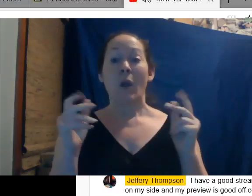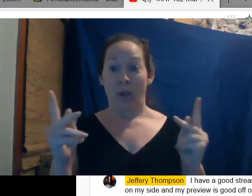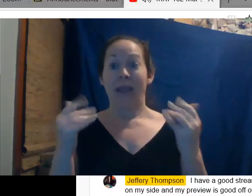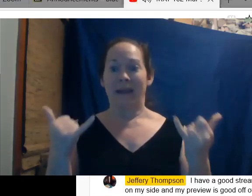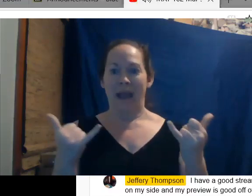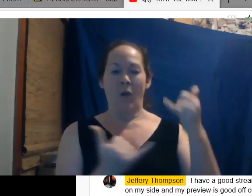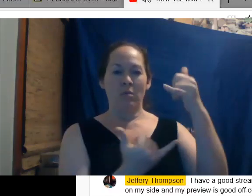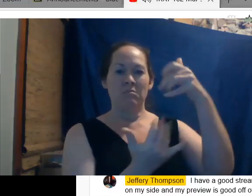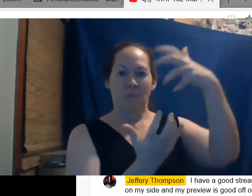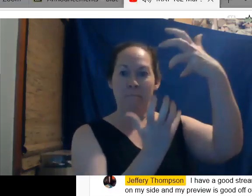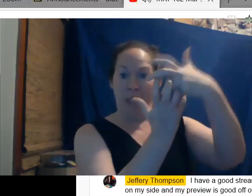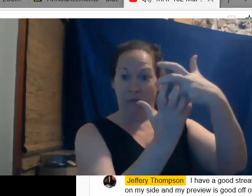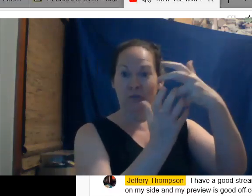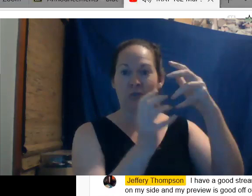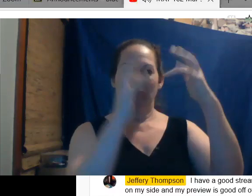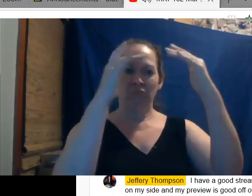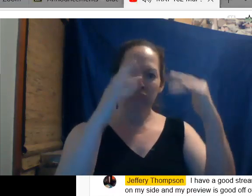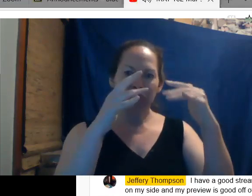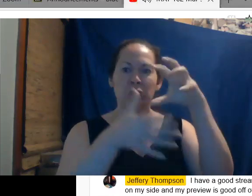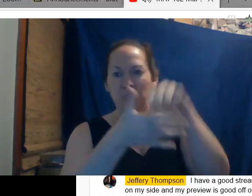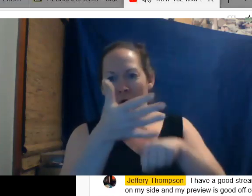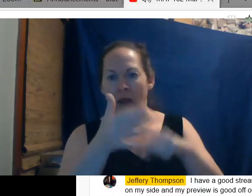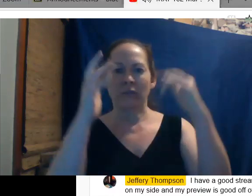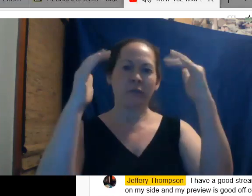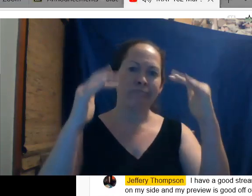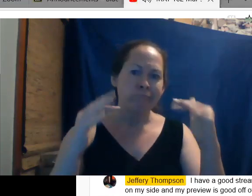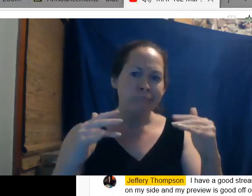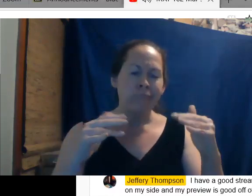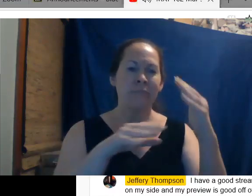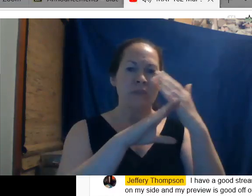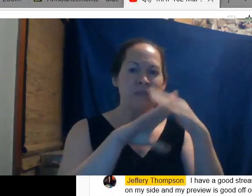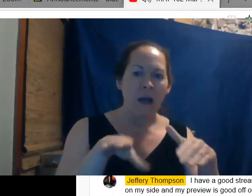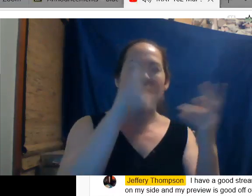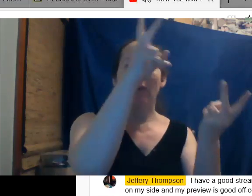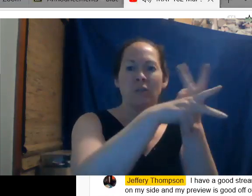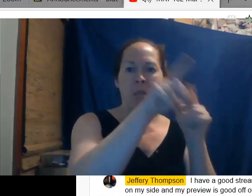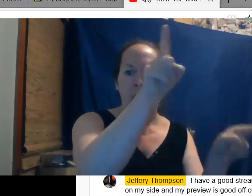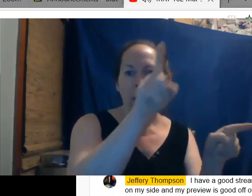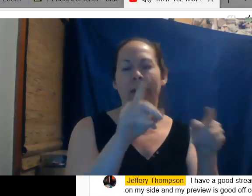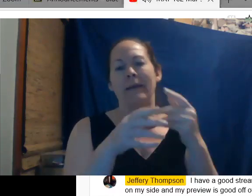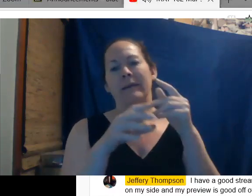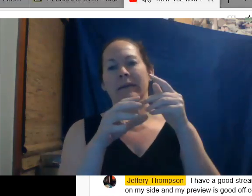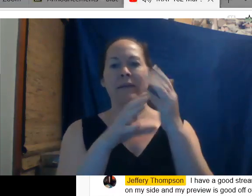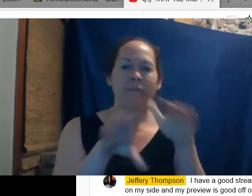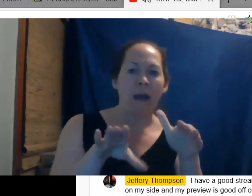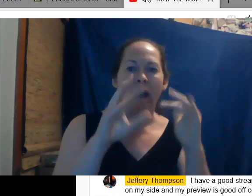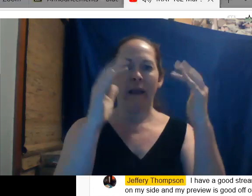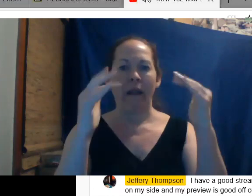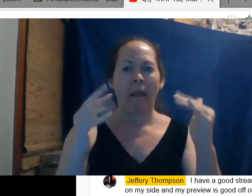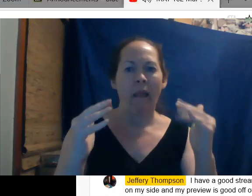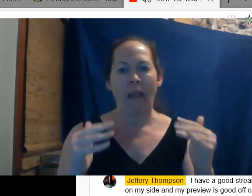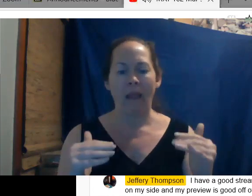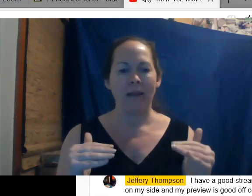terms, which was the 2x cubed and the x. I divided them and I got 2x squared. I put that up